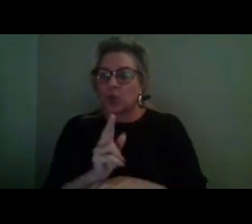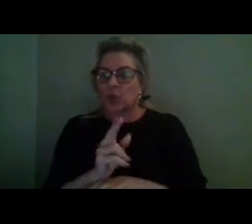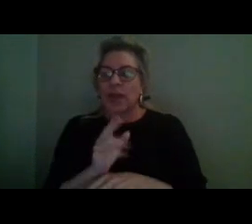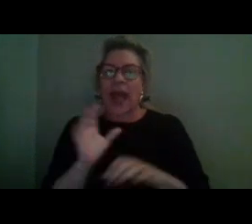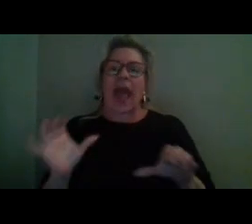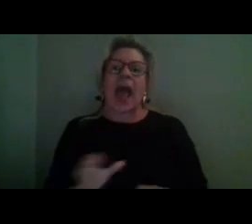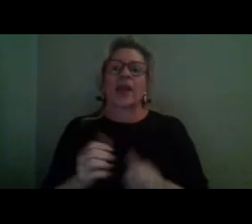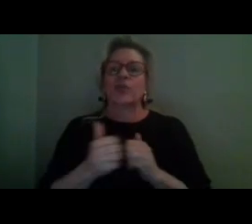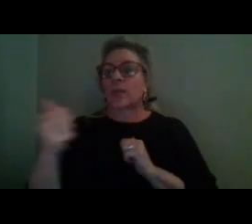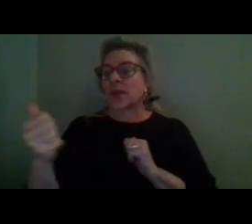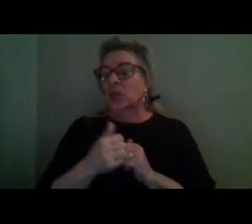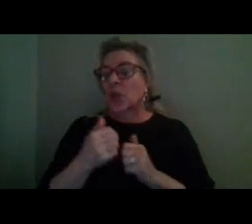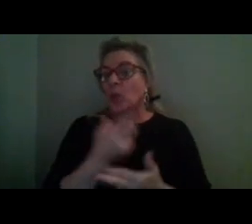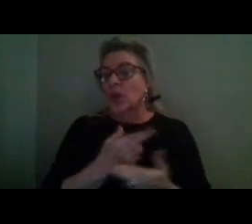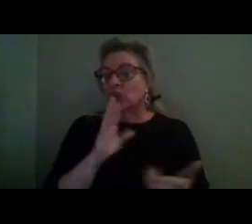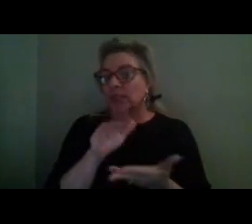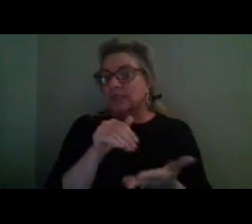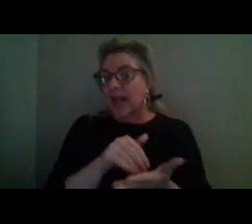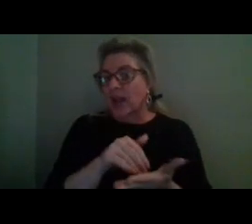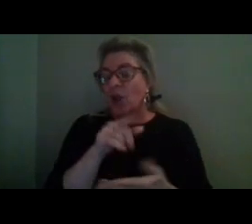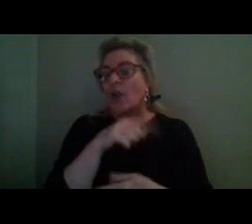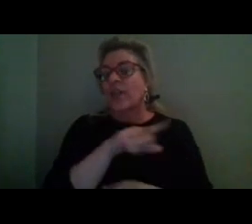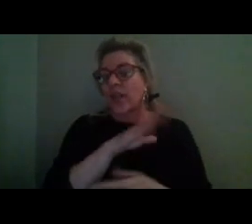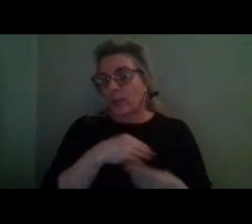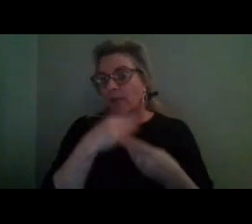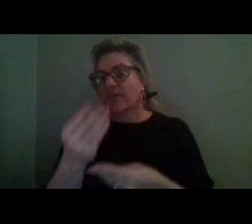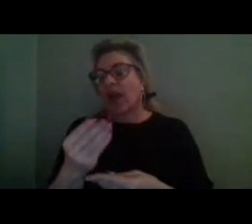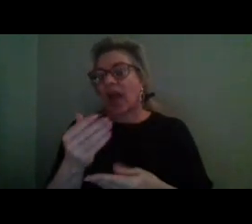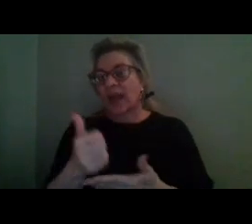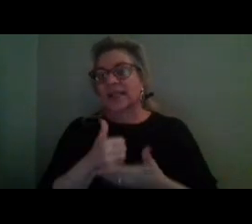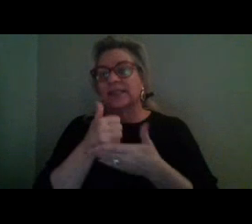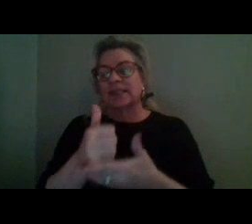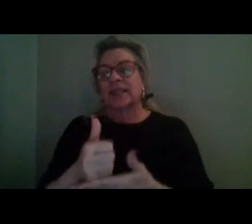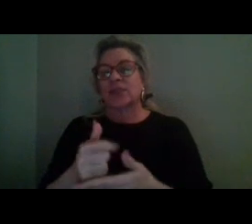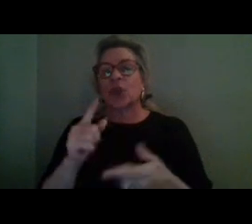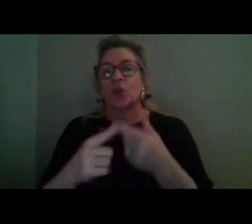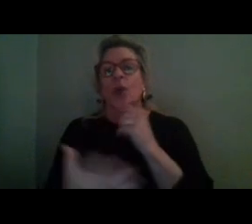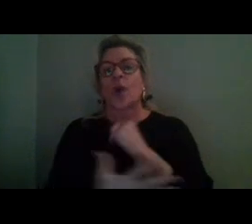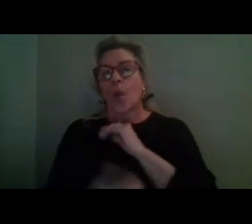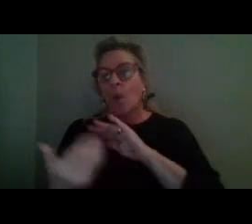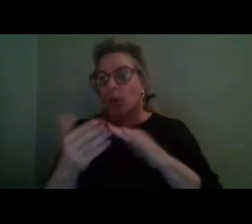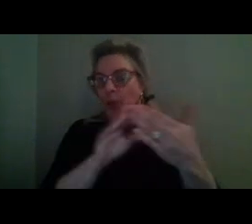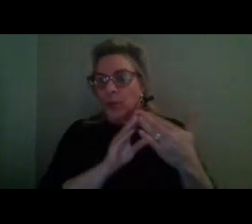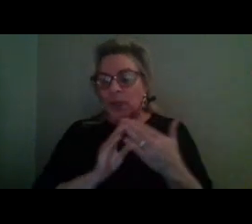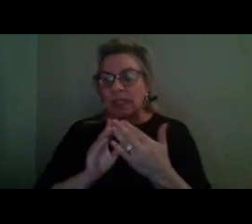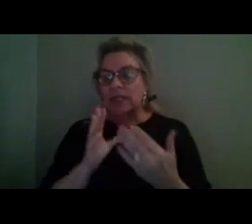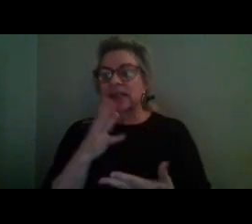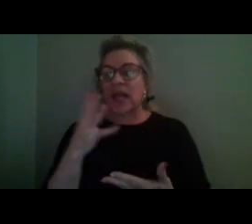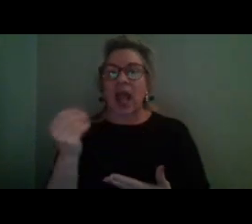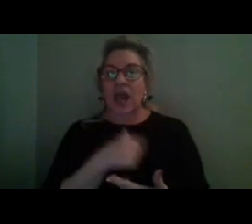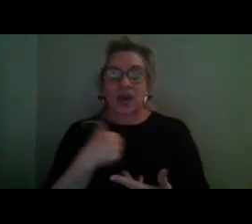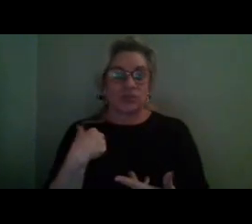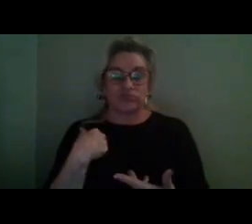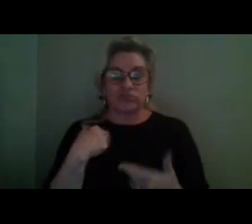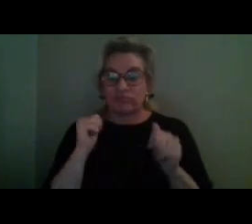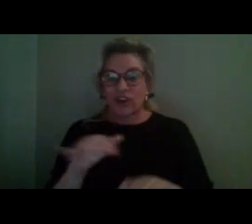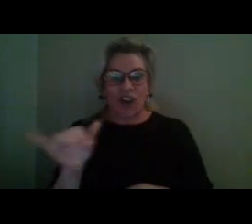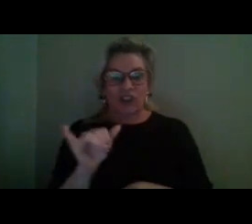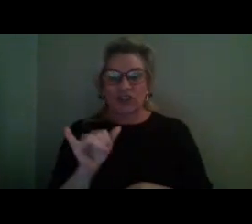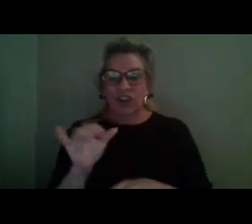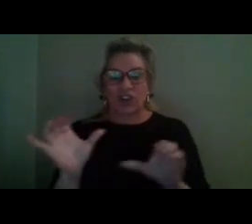Transportation Resource Center provides assistance to disadvantaged communities, and then we can also